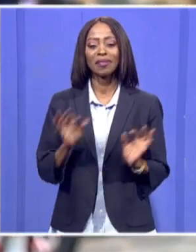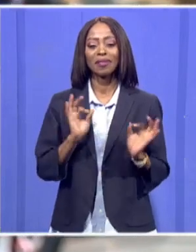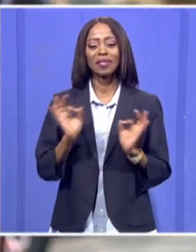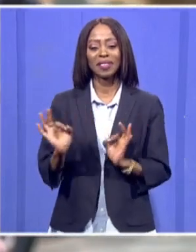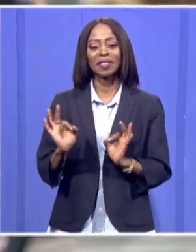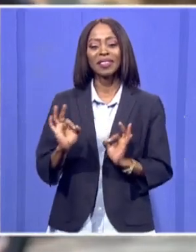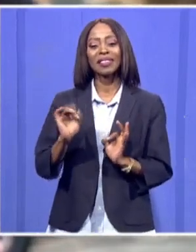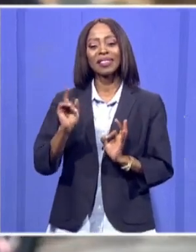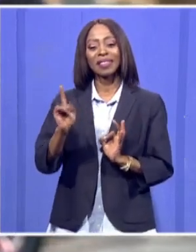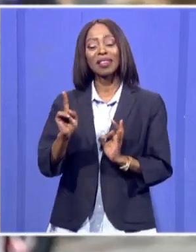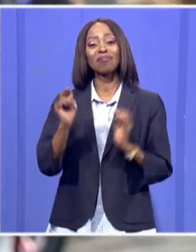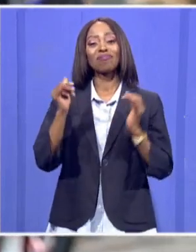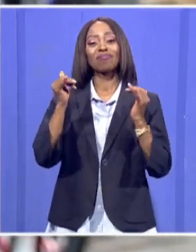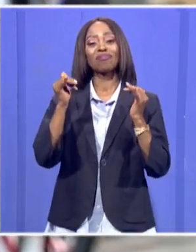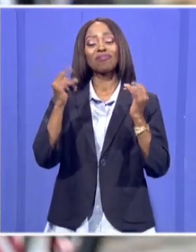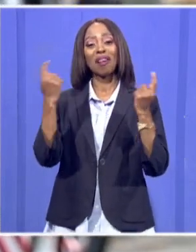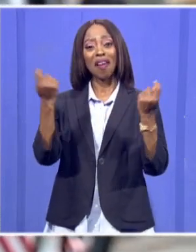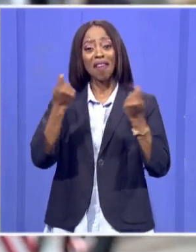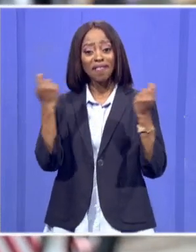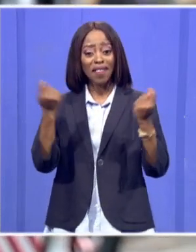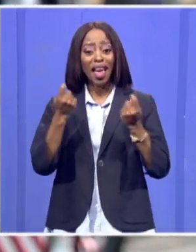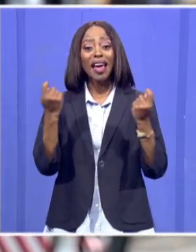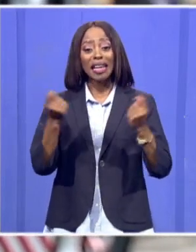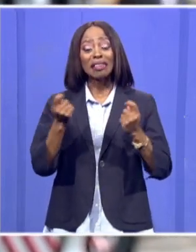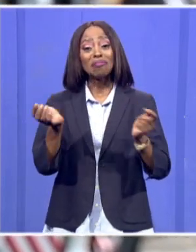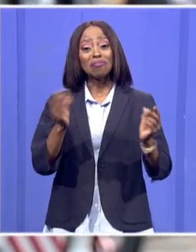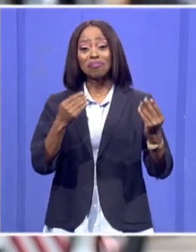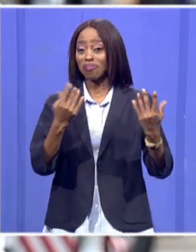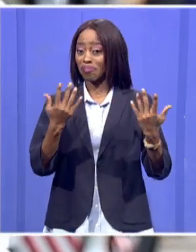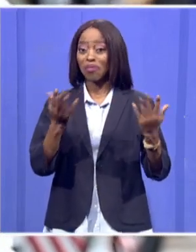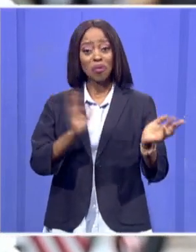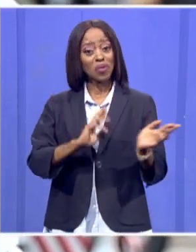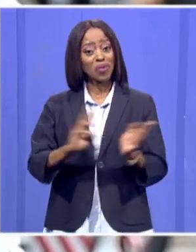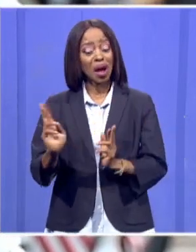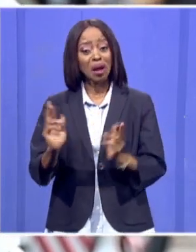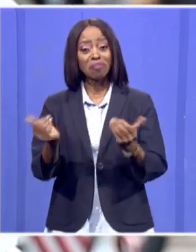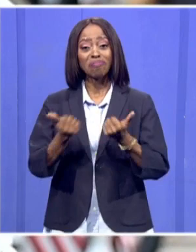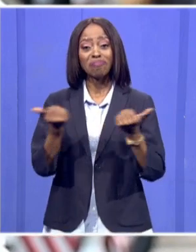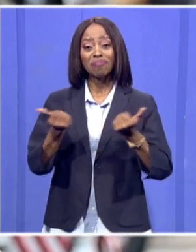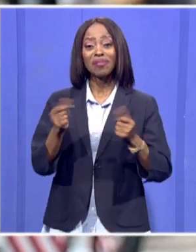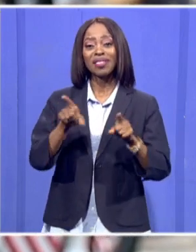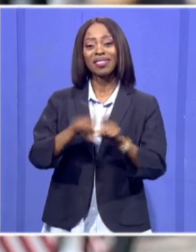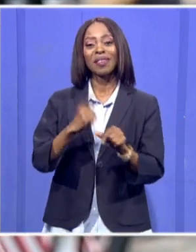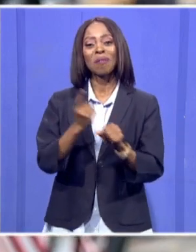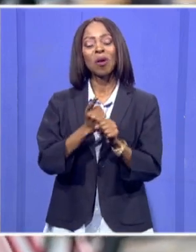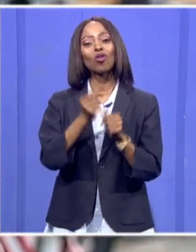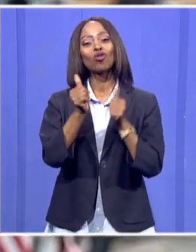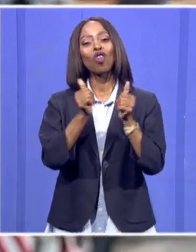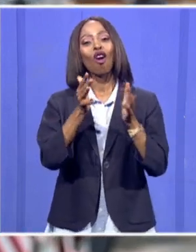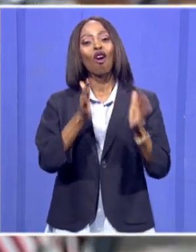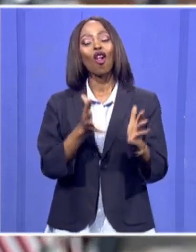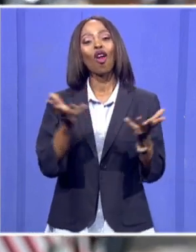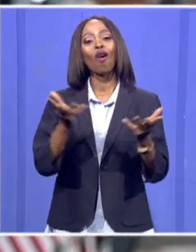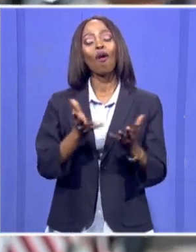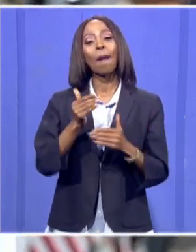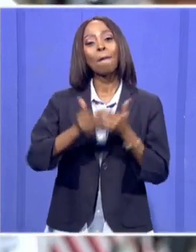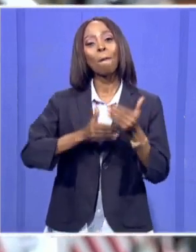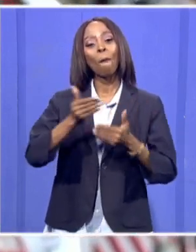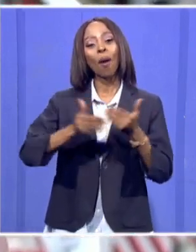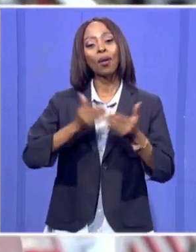The launch event is already underway, and we're just going to bring in one of the stakeholders in this